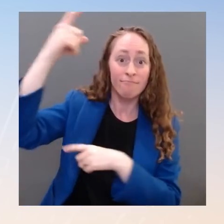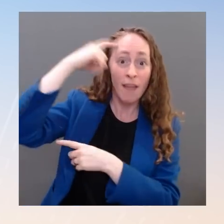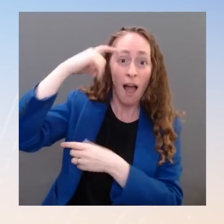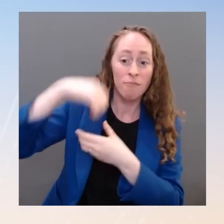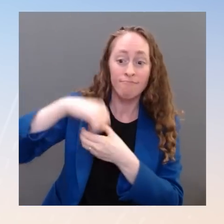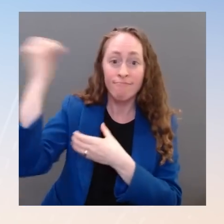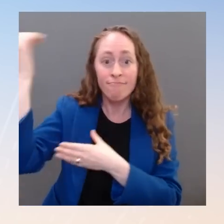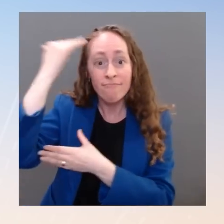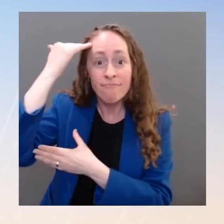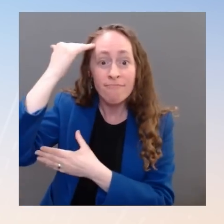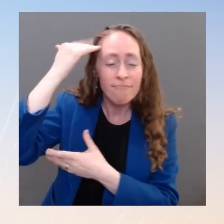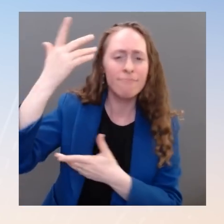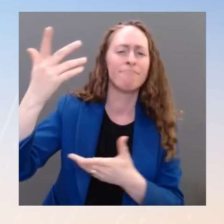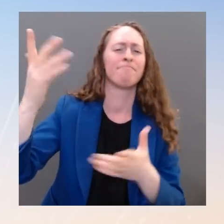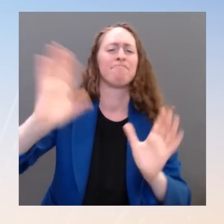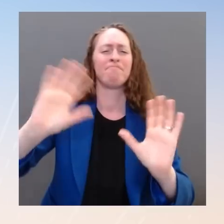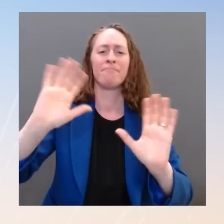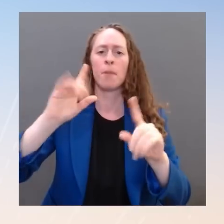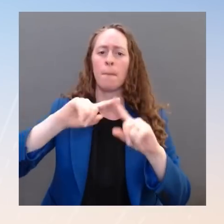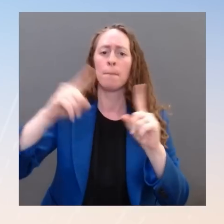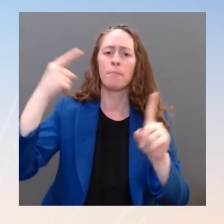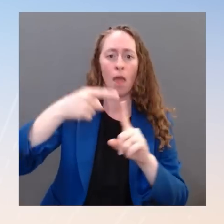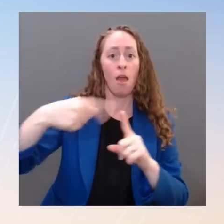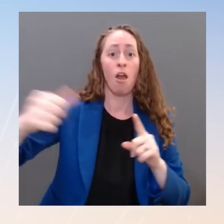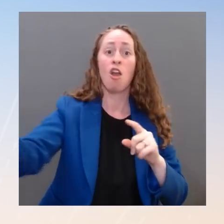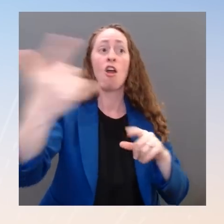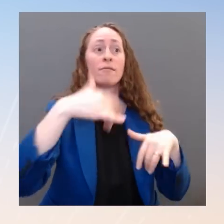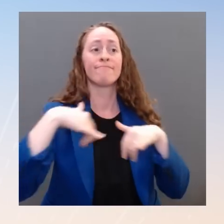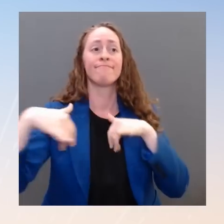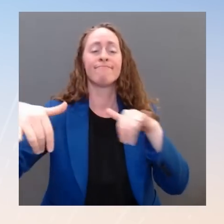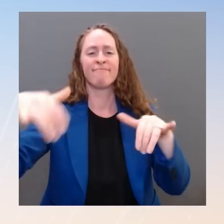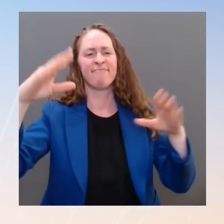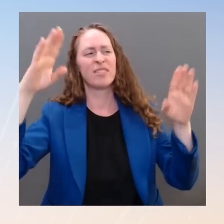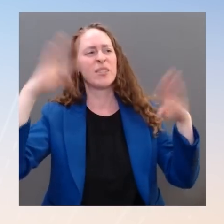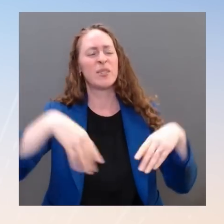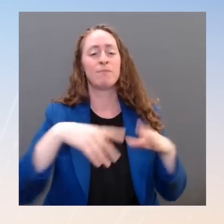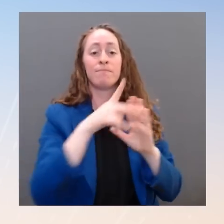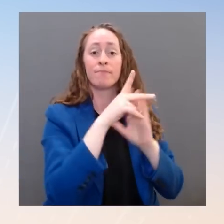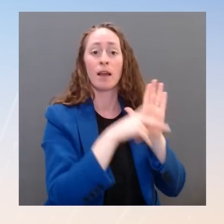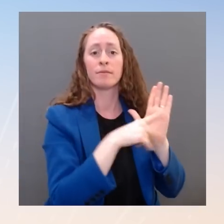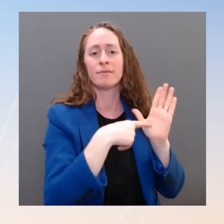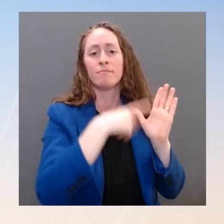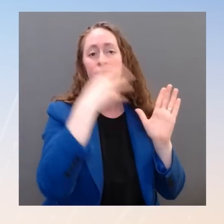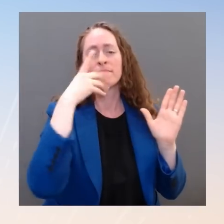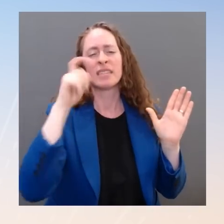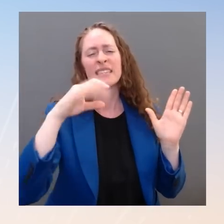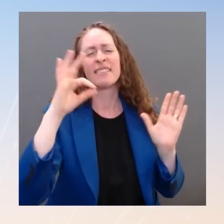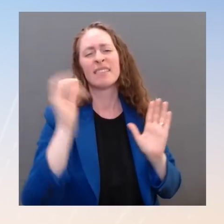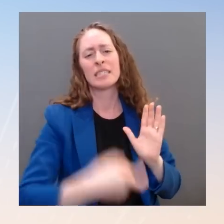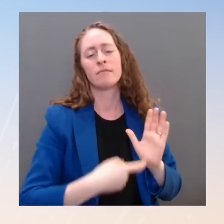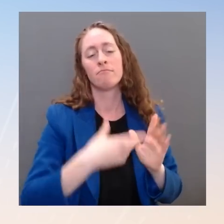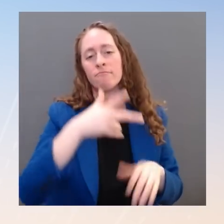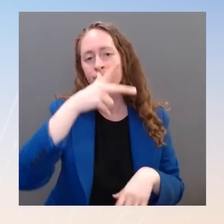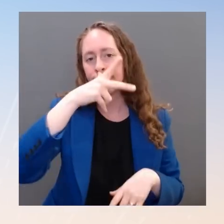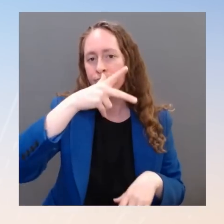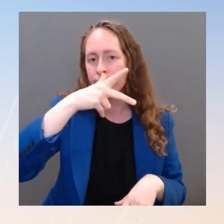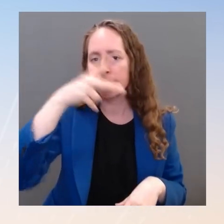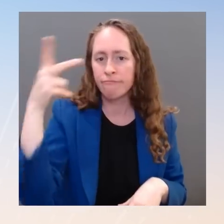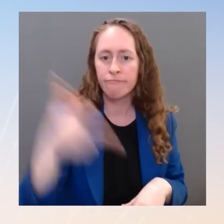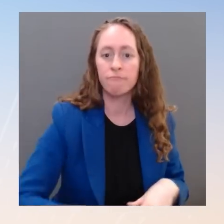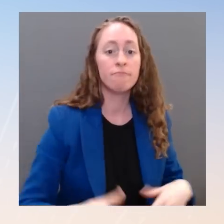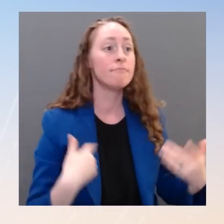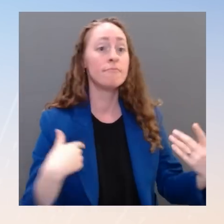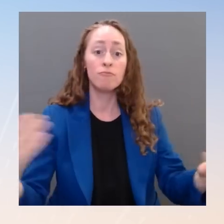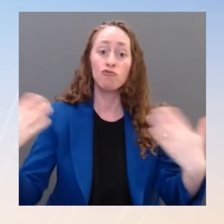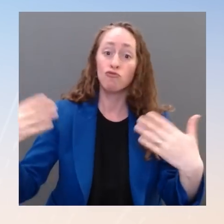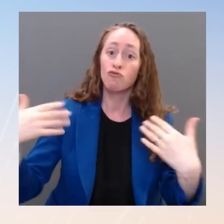or fixing the asylum processing system that's long been broken. And we would welcome the interest of any Democrat or Republican to work with us on